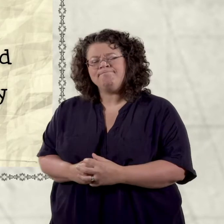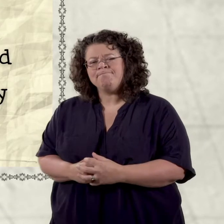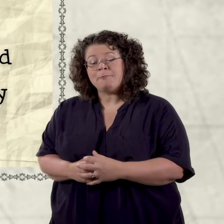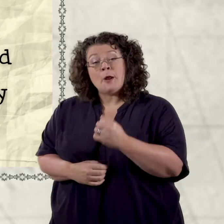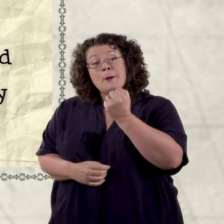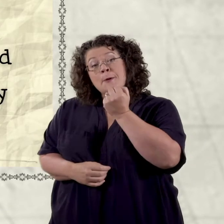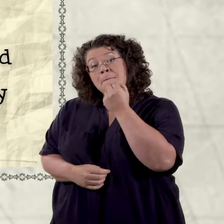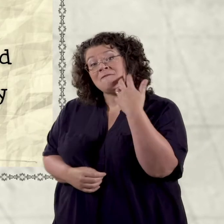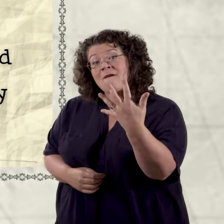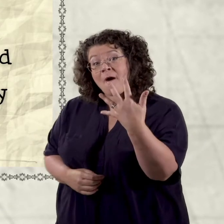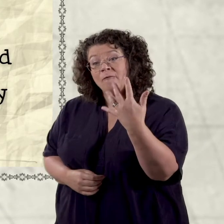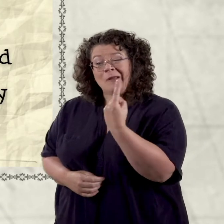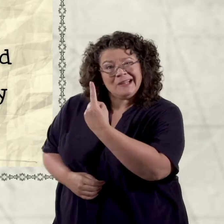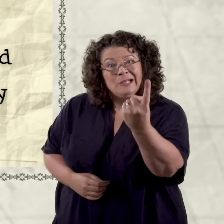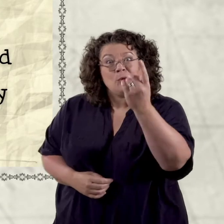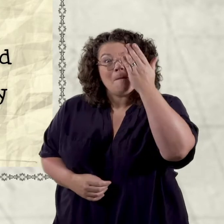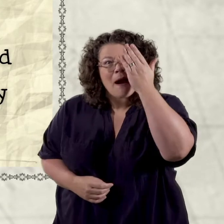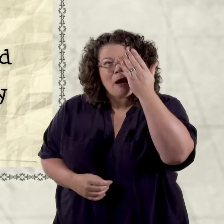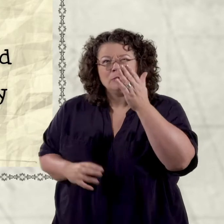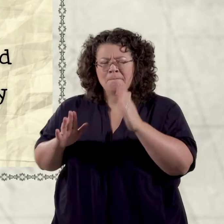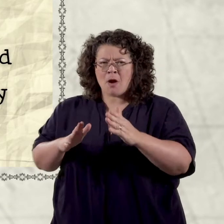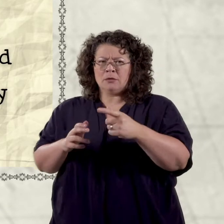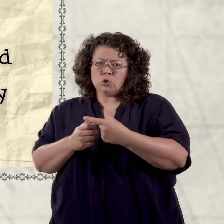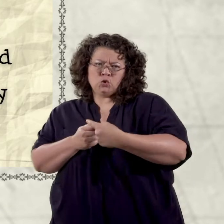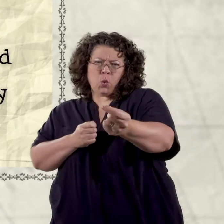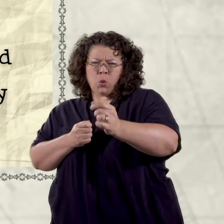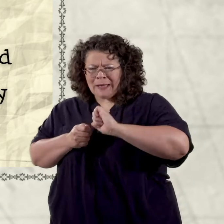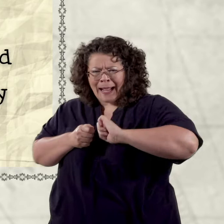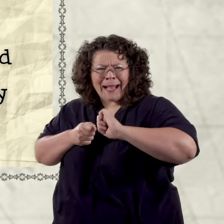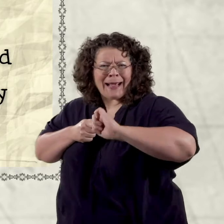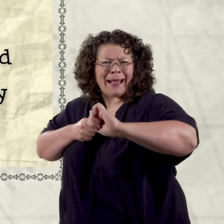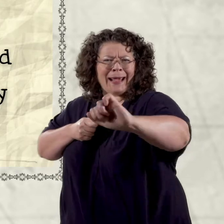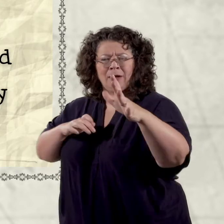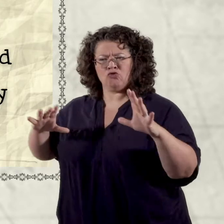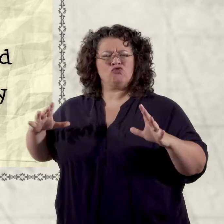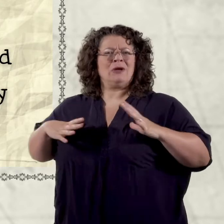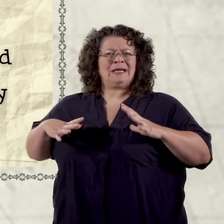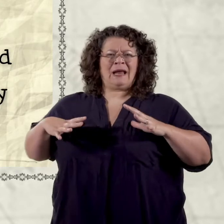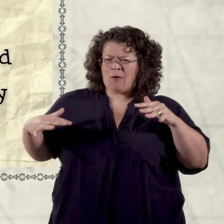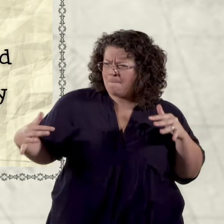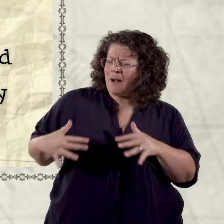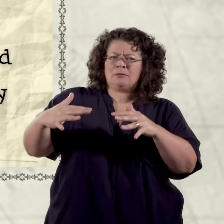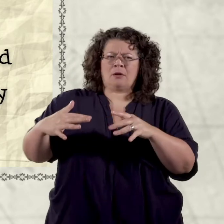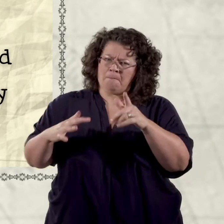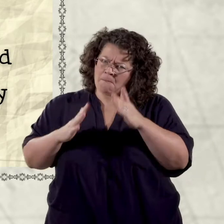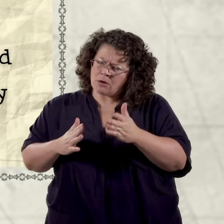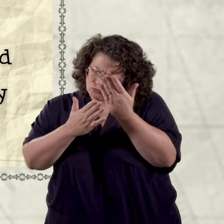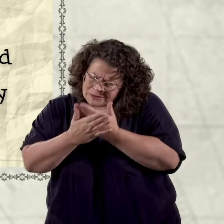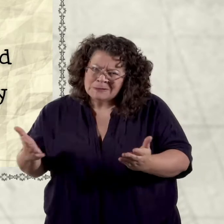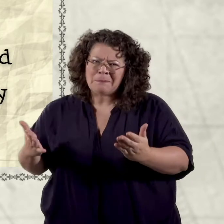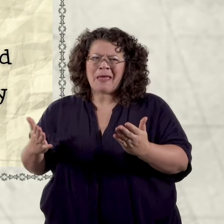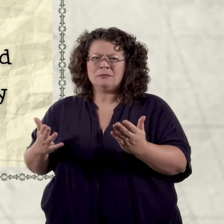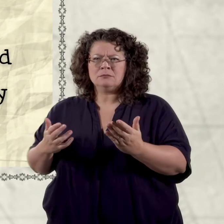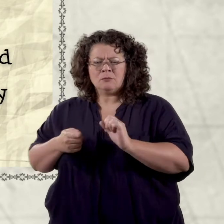Number 5. Every pirate must keep his sword clean and ready for battle. You must respect your weapons, especially